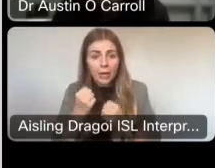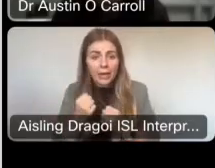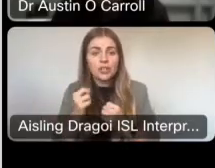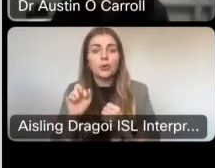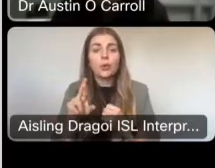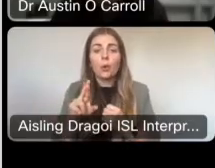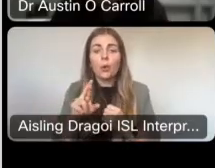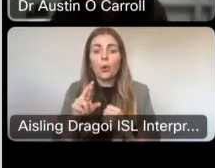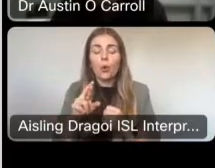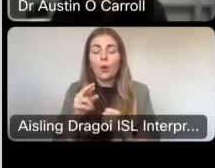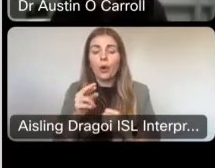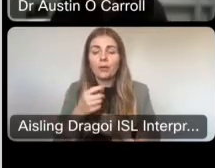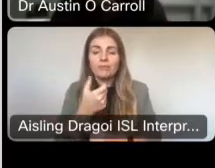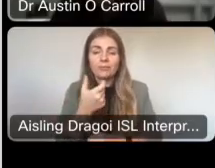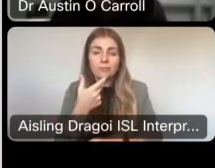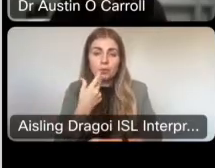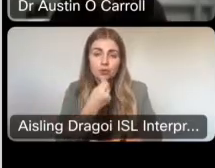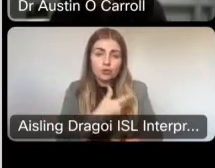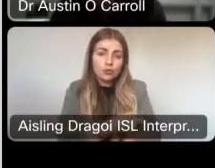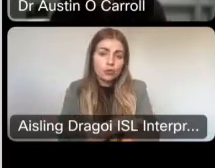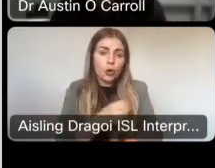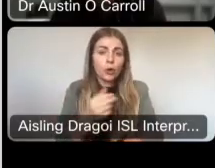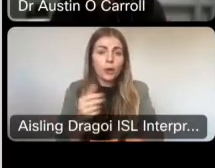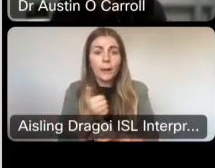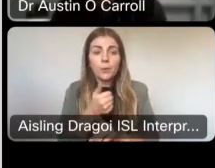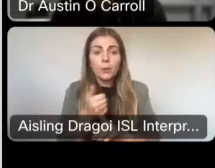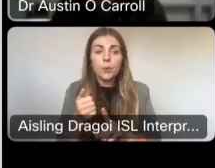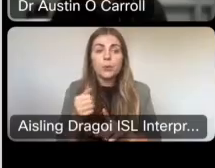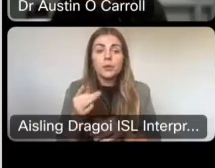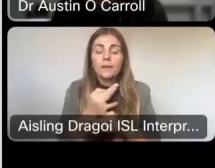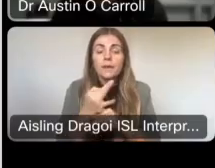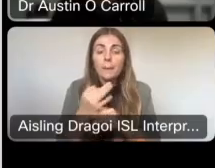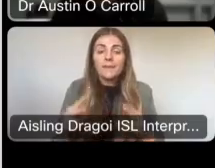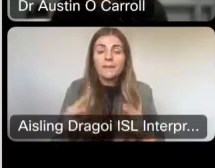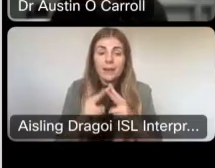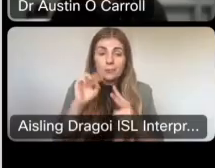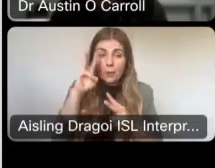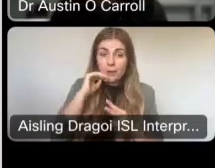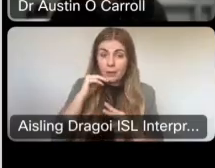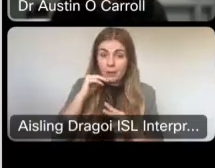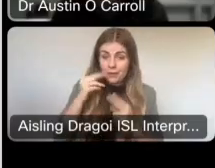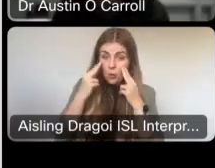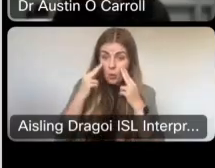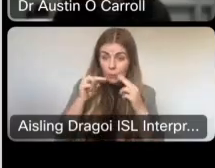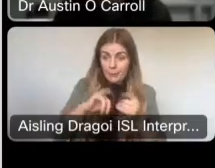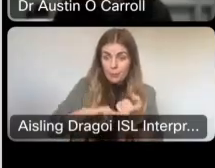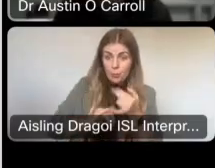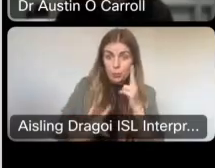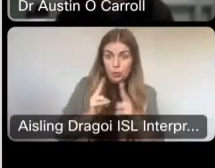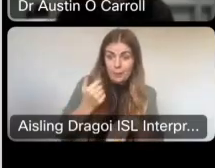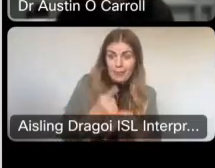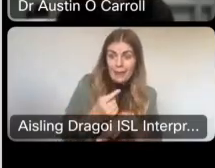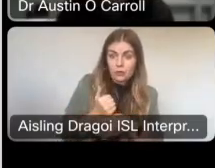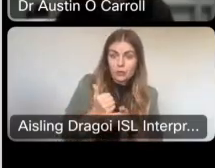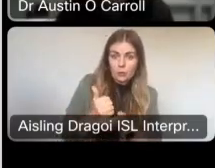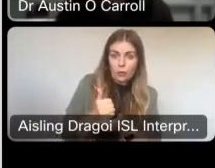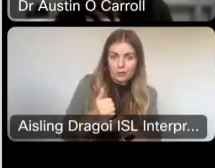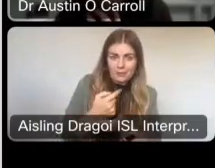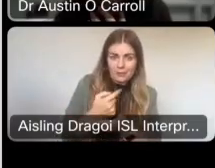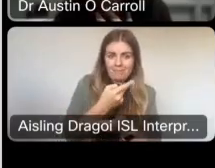because the very people who are there would normally there to support you are often the people, the perpetrators of the violence. And this